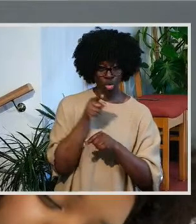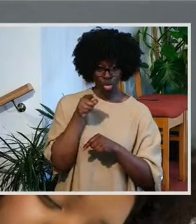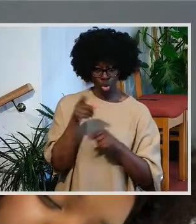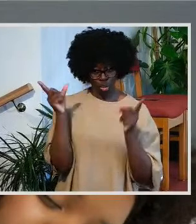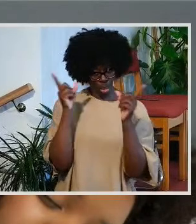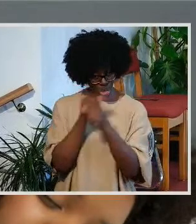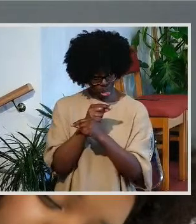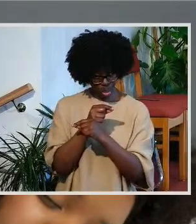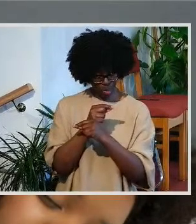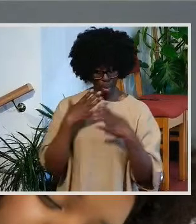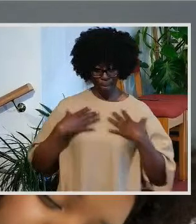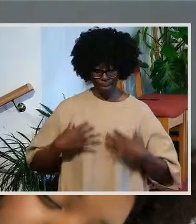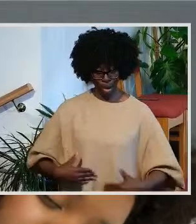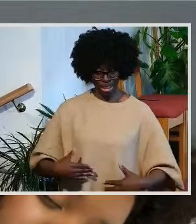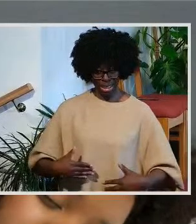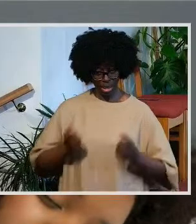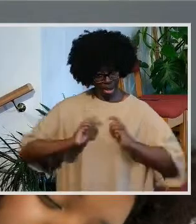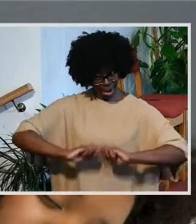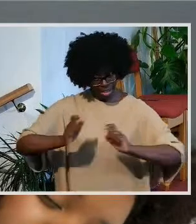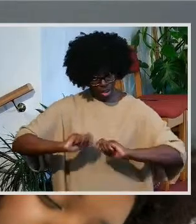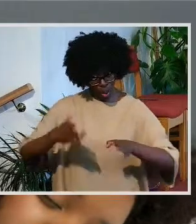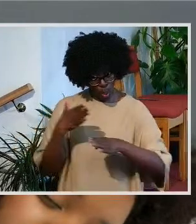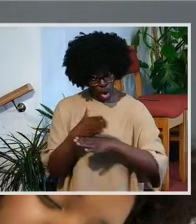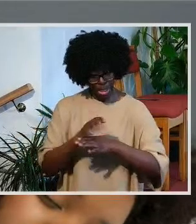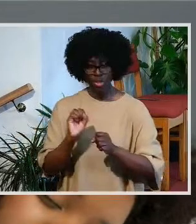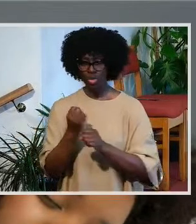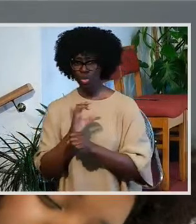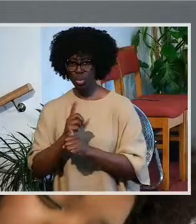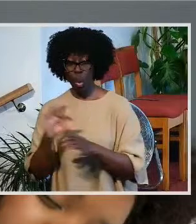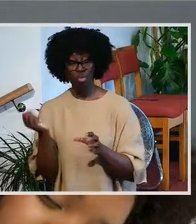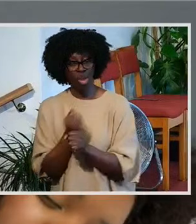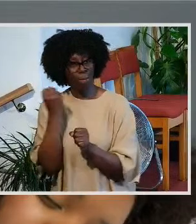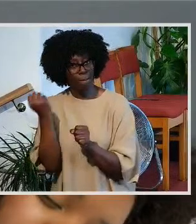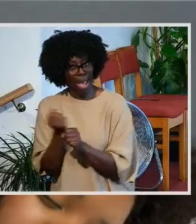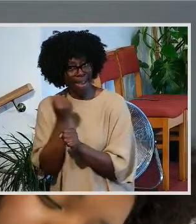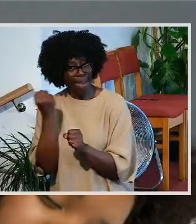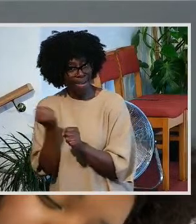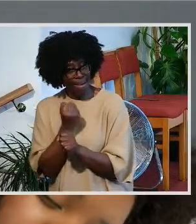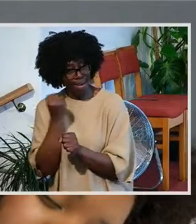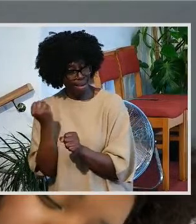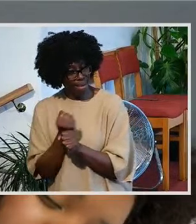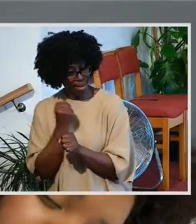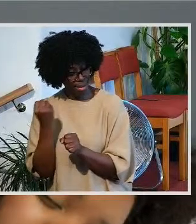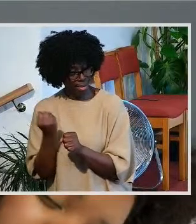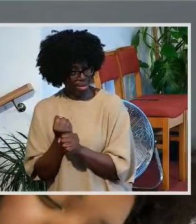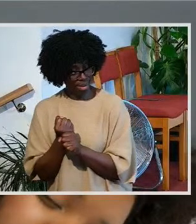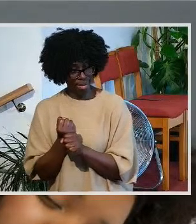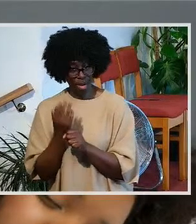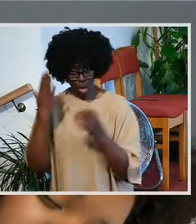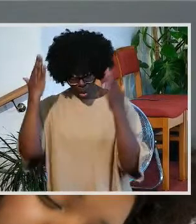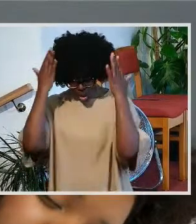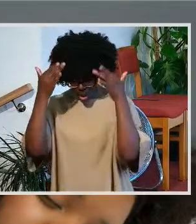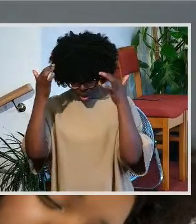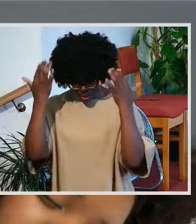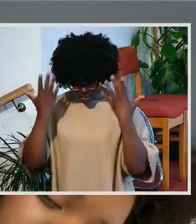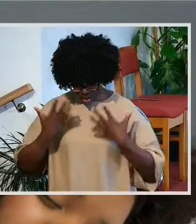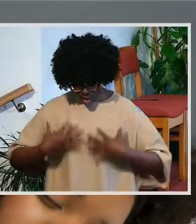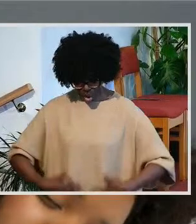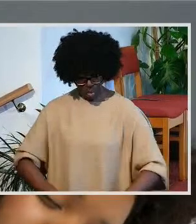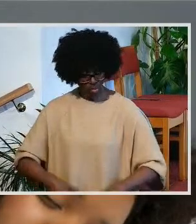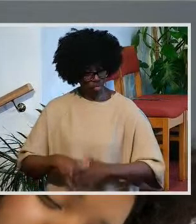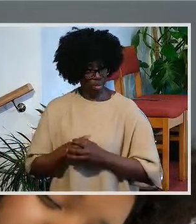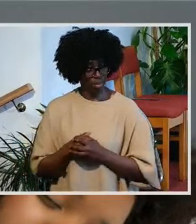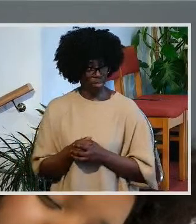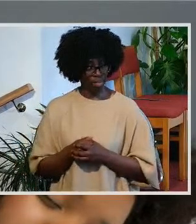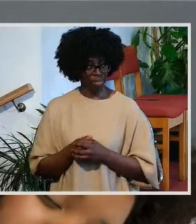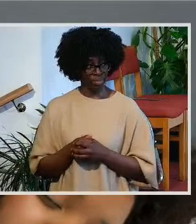the London is shut down, we've got the street sweepers on the streets cleaning up. That's what's happening in our brain. And there's